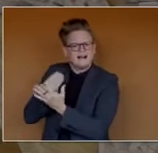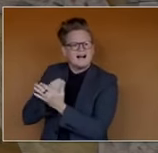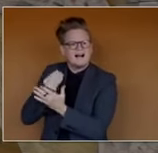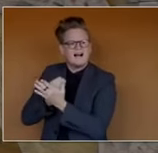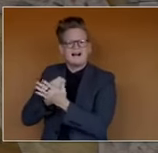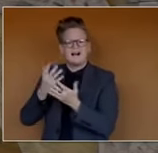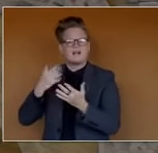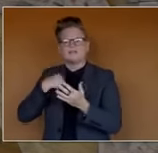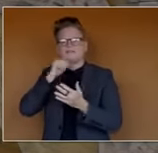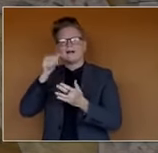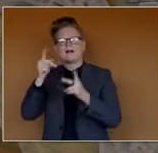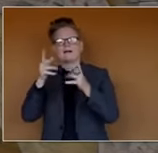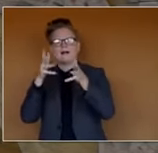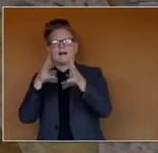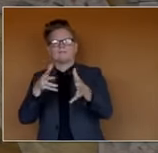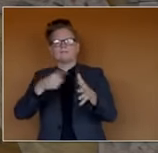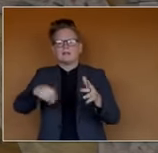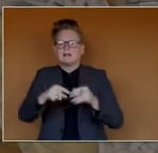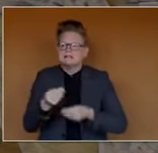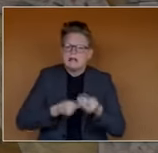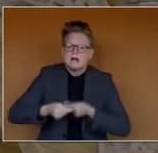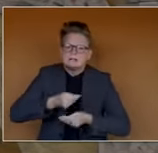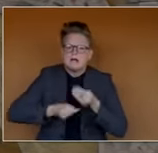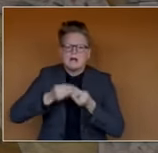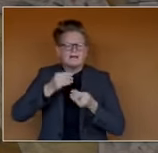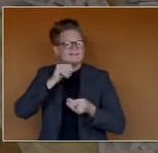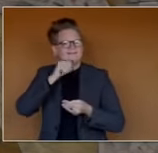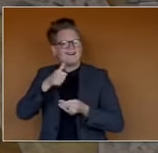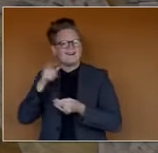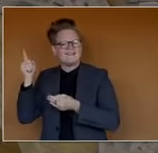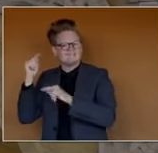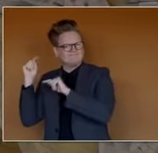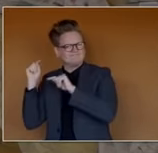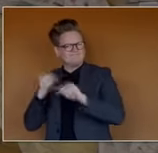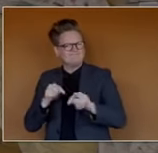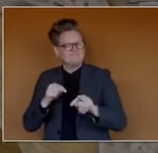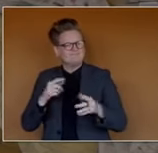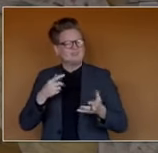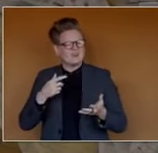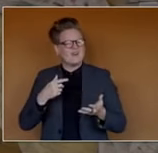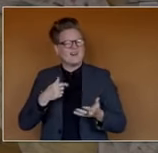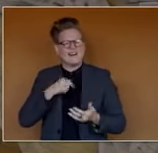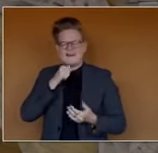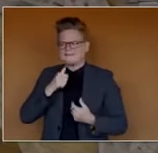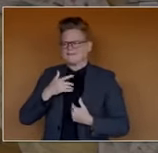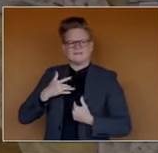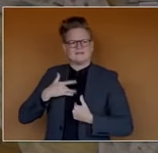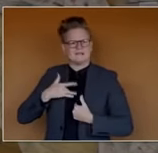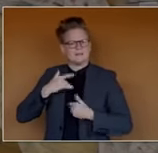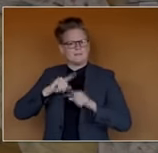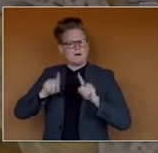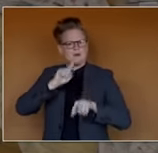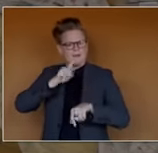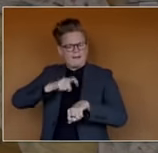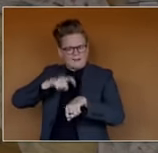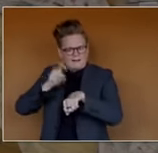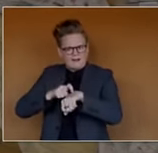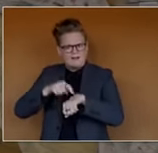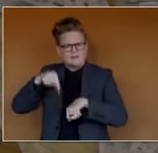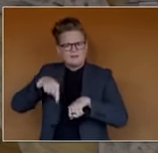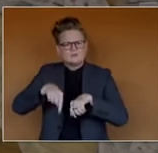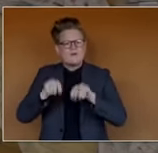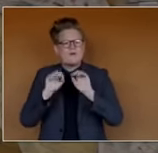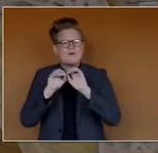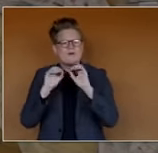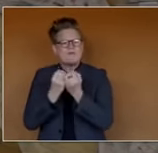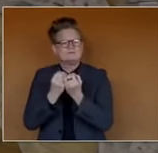in it. I know it may not look like it, may not feel like it, but many of the organizations in the Fruitvale are still dealing in the basics. We're still feeding people. We're